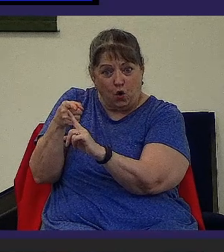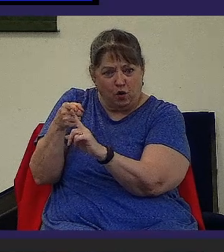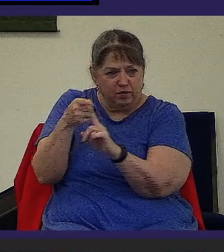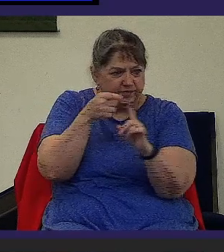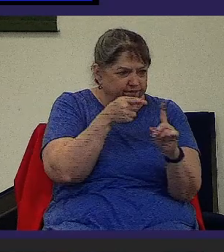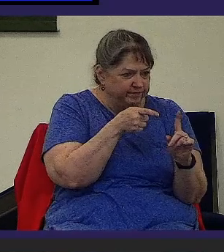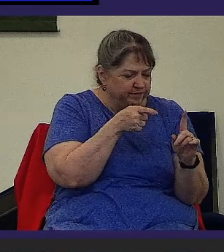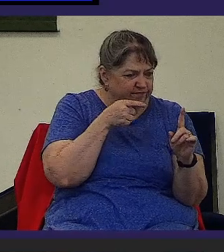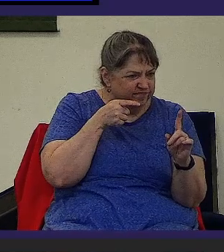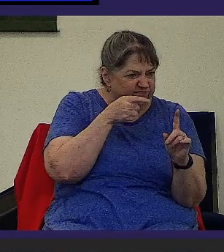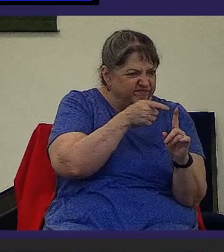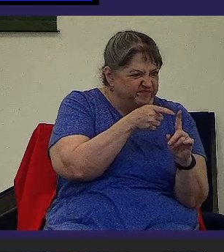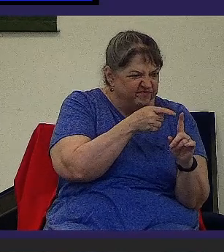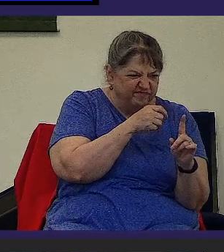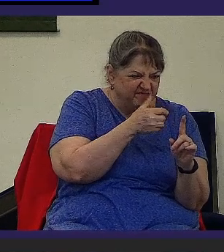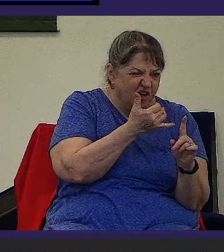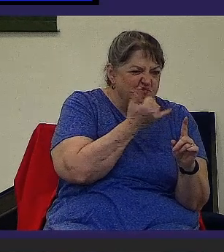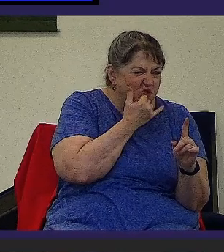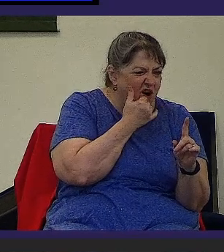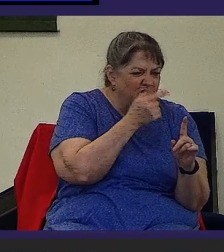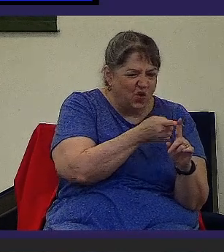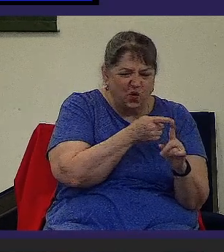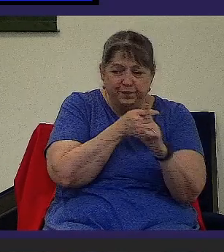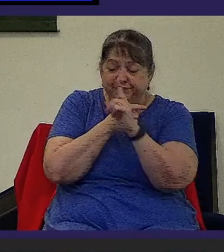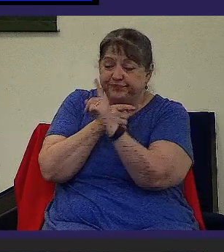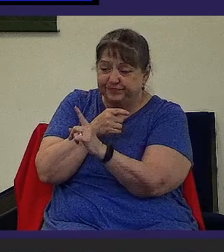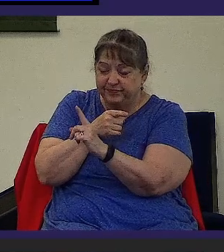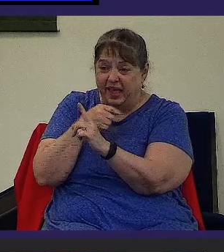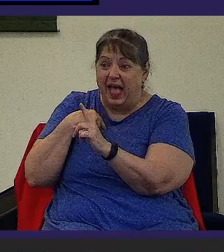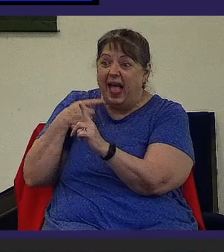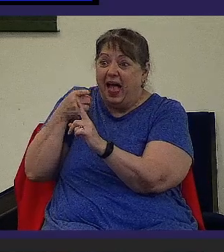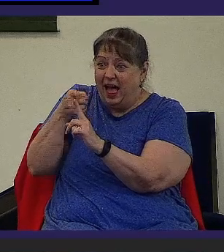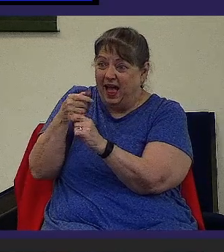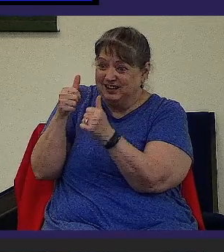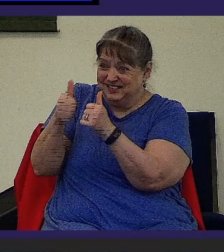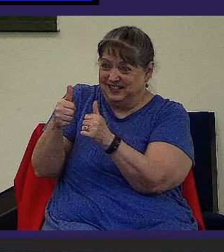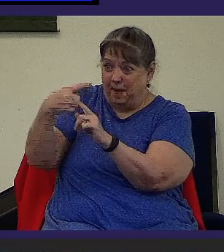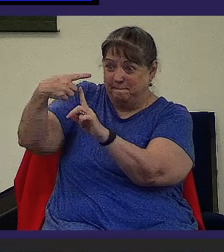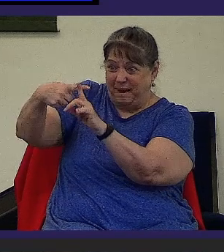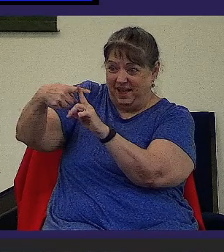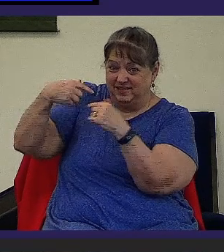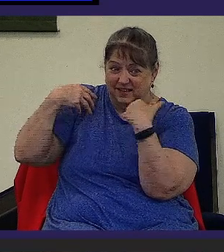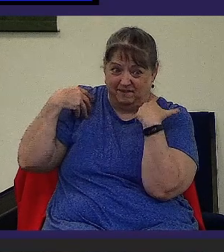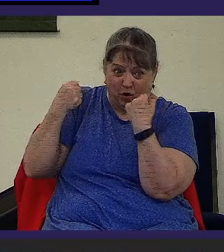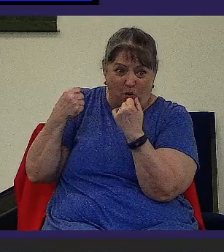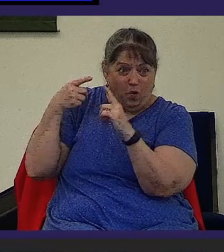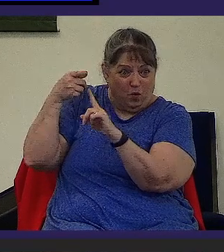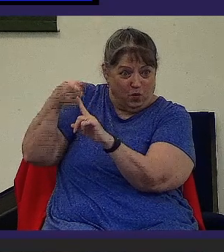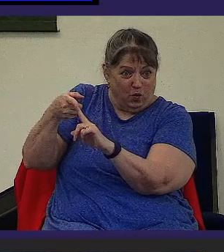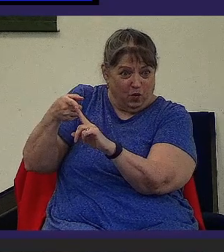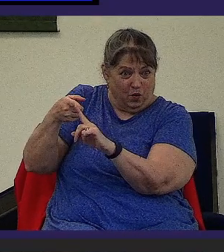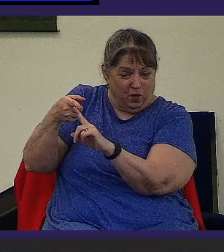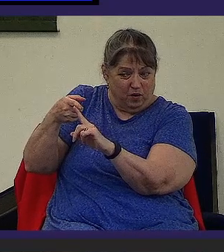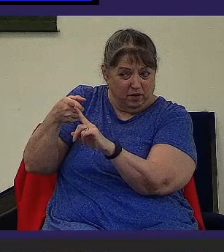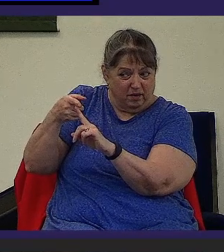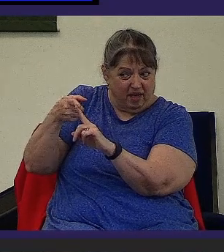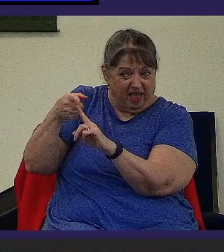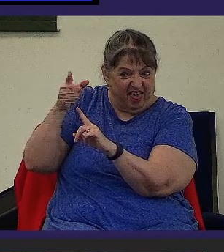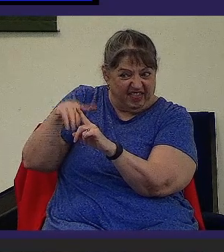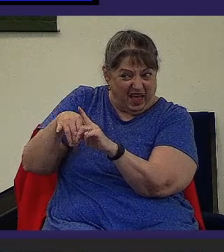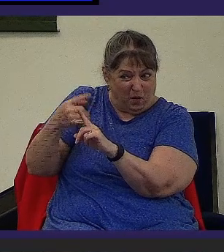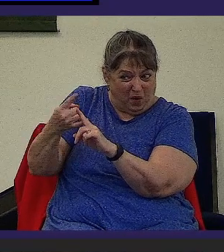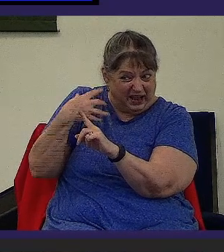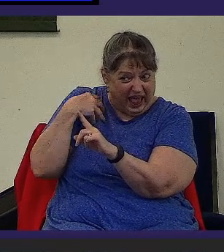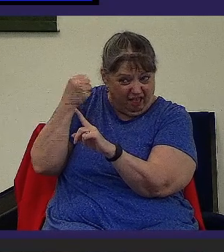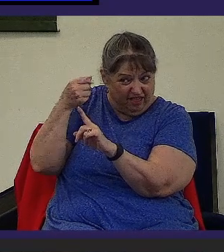control over it's a goal that you set for yourself that no one can block if someone can block that goal then it's not a